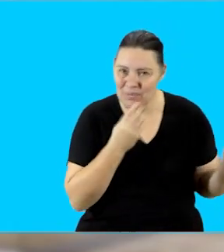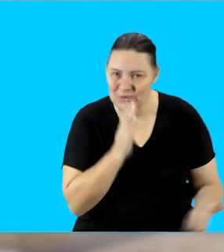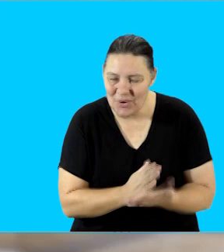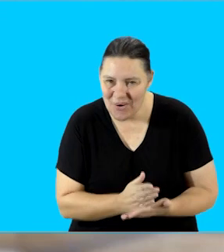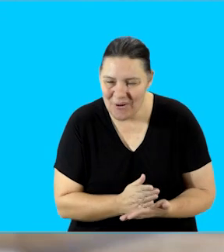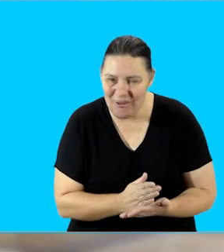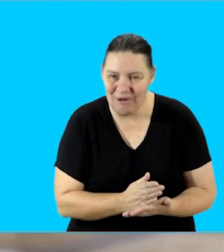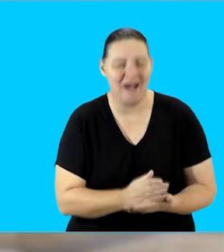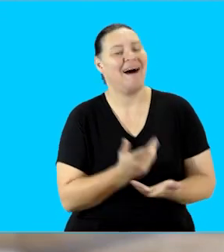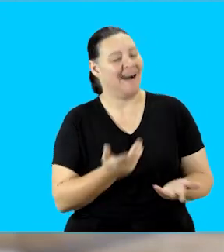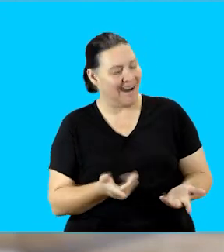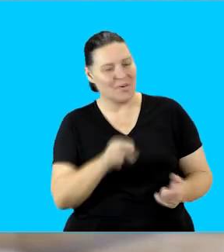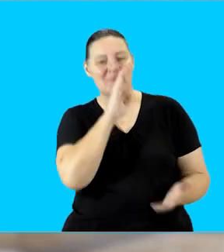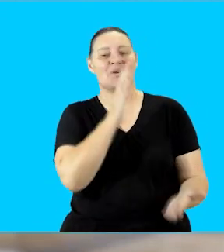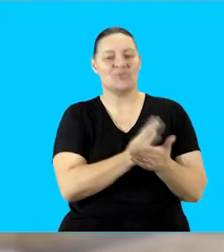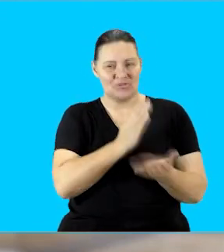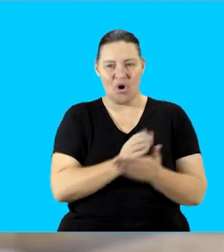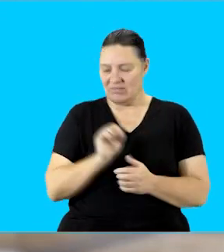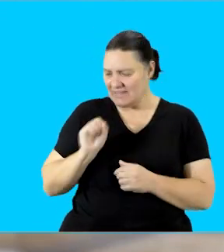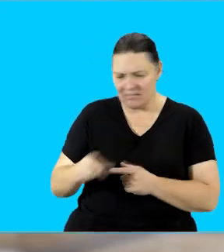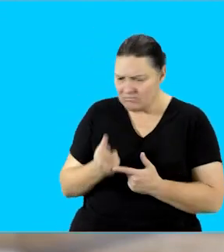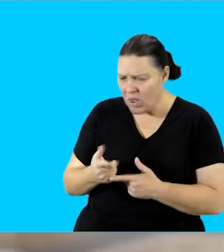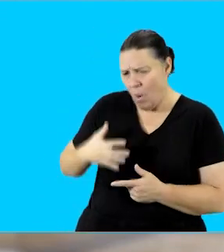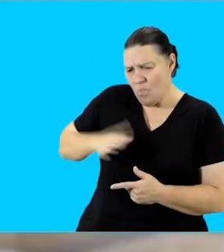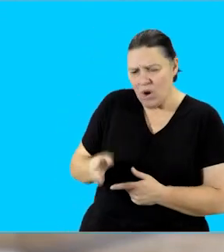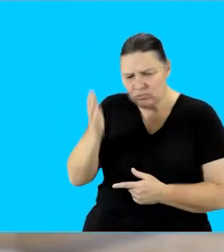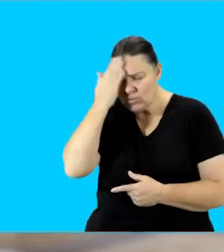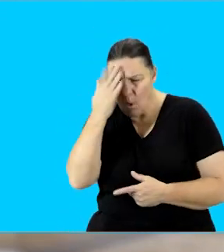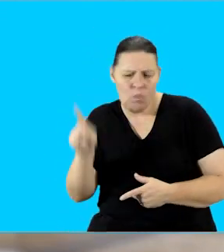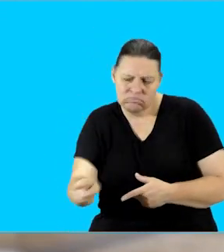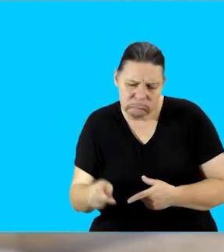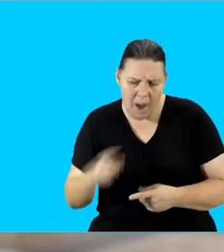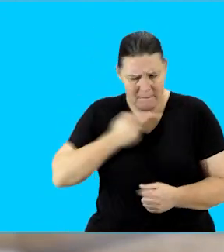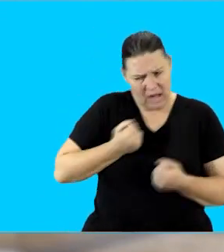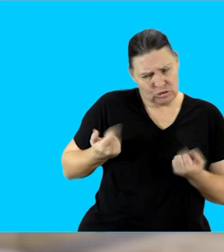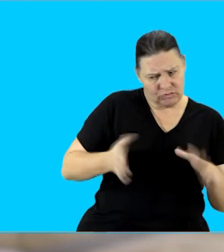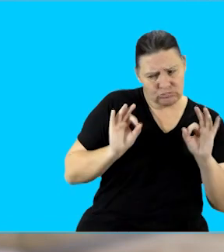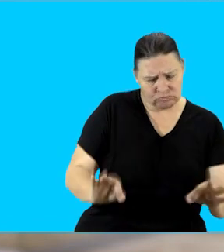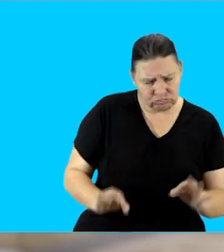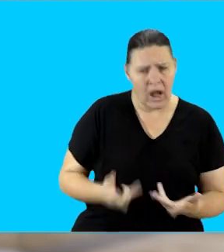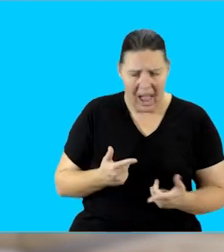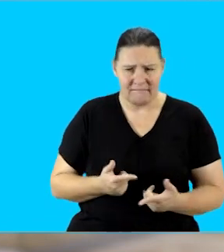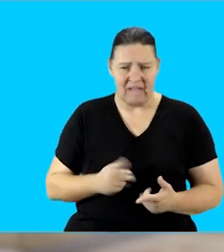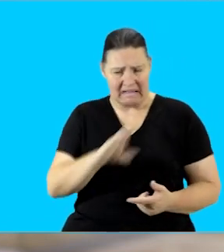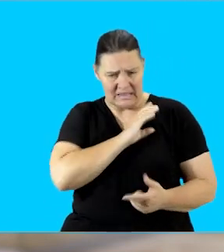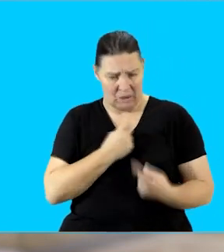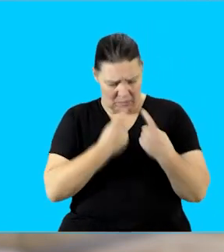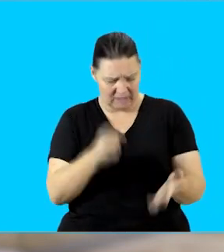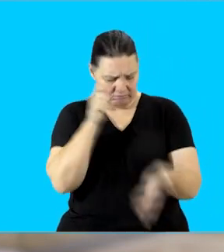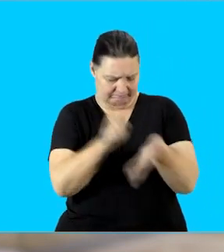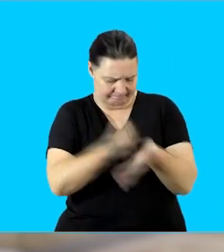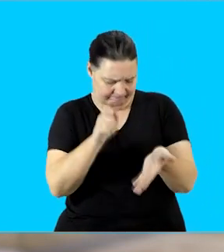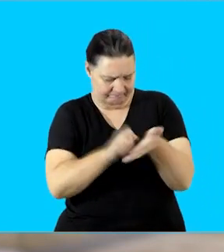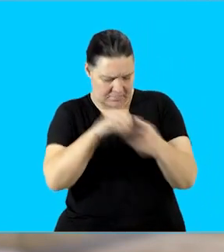do that? By making sure that you send questionnaires. Let them rate your service. have a customer complaints box